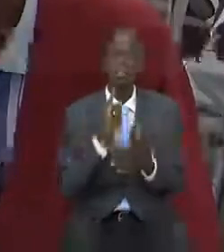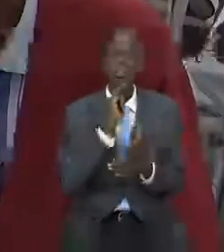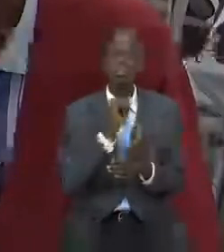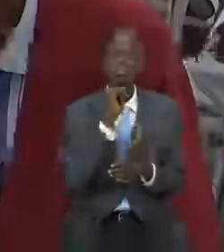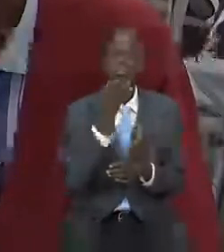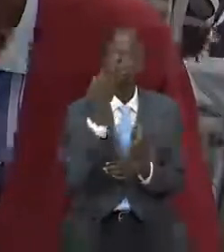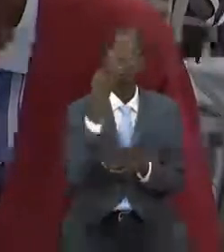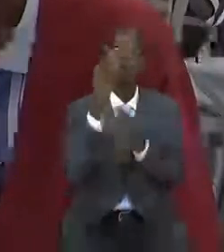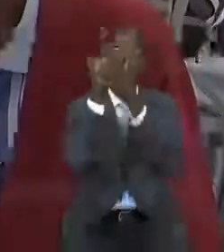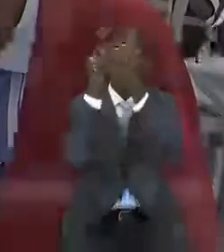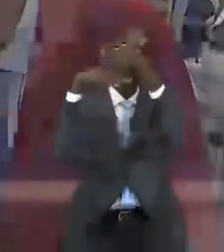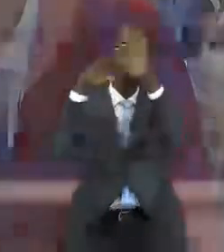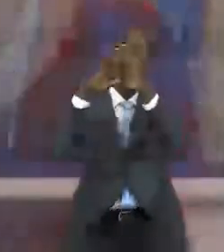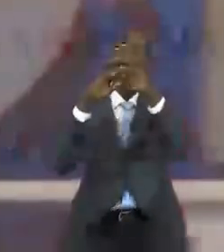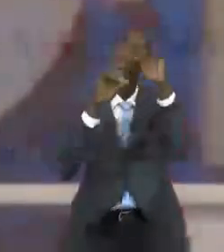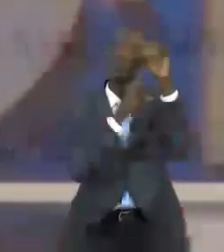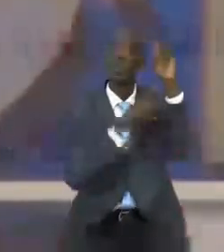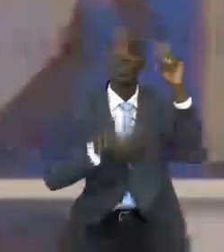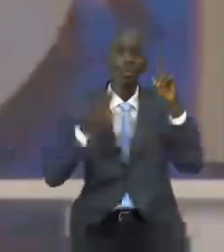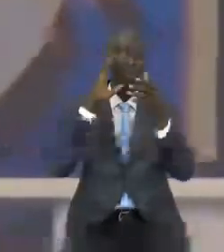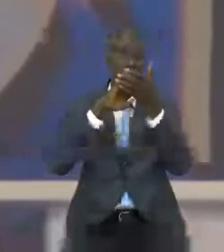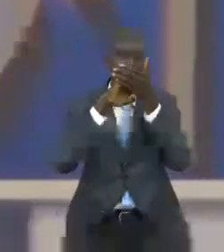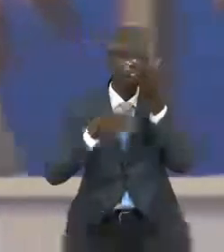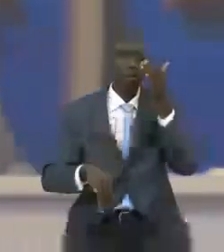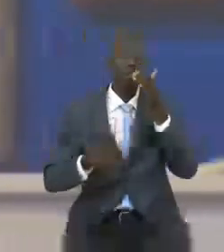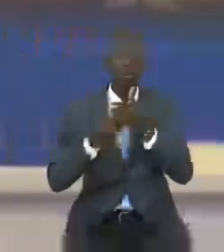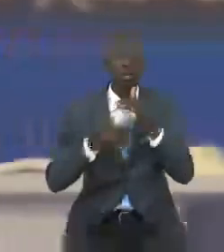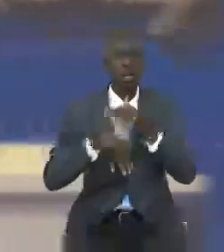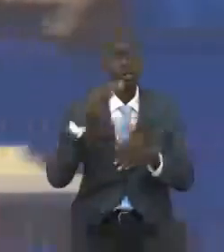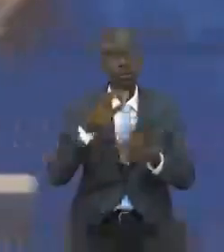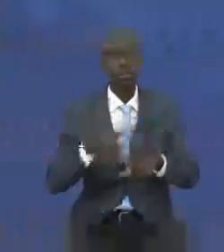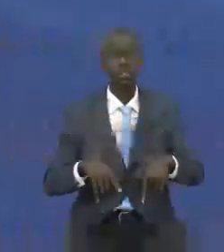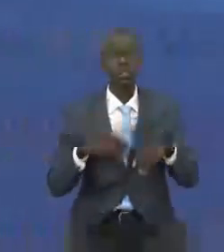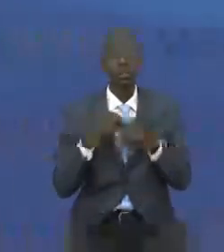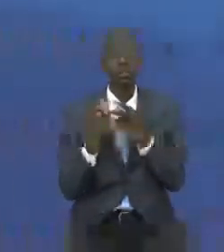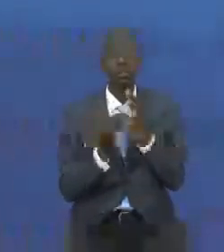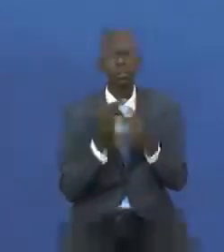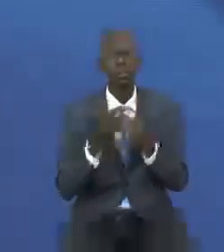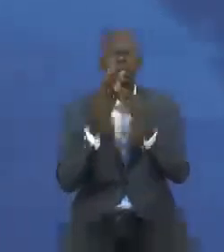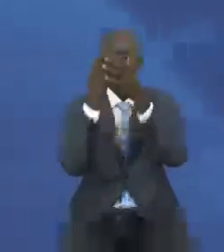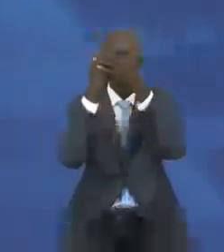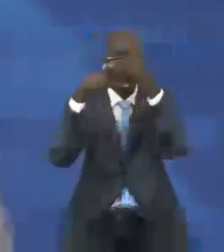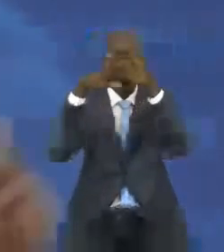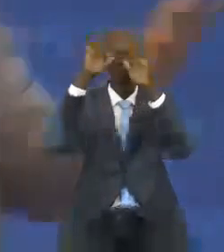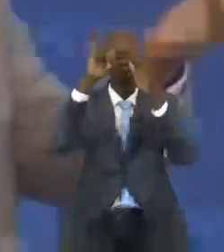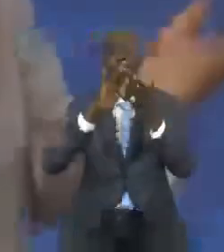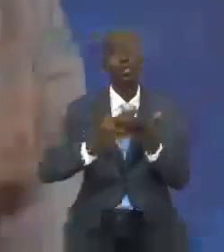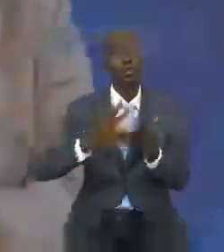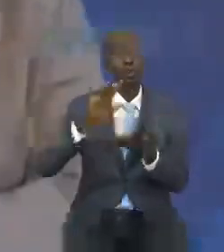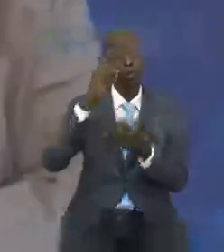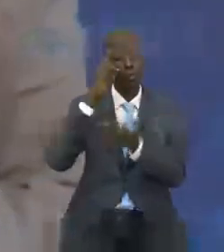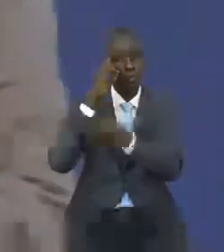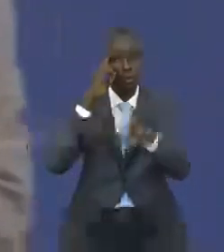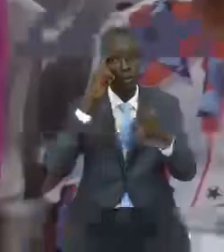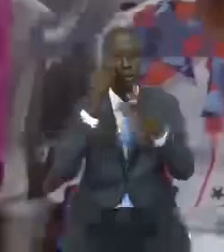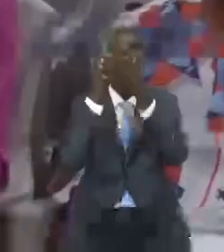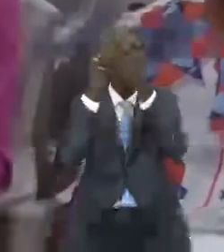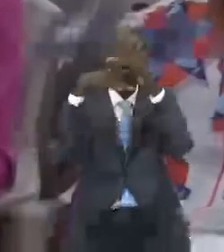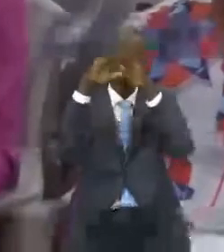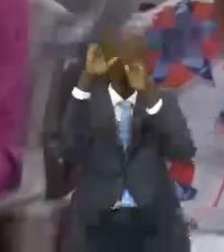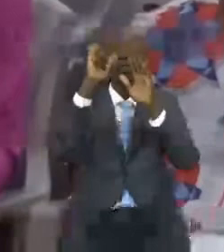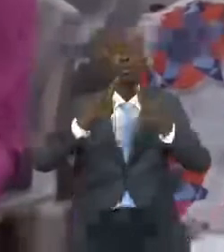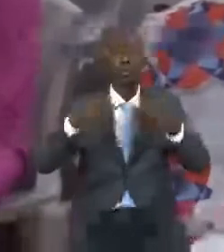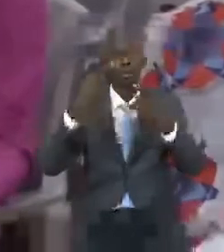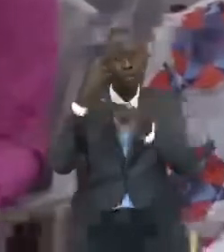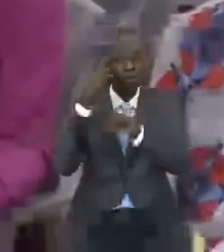will wipe it away from your life. Heavenly glory. Heavenly supply.